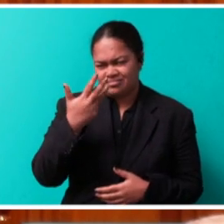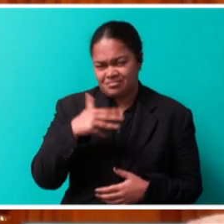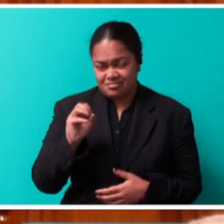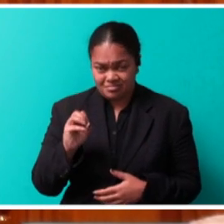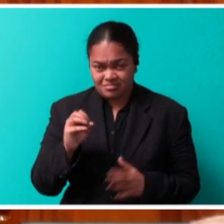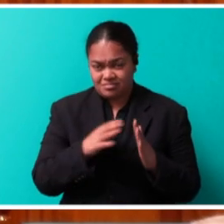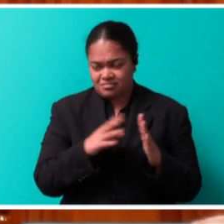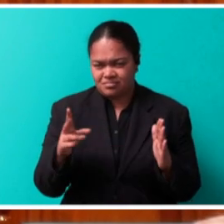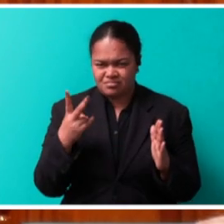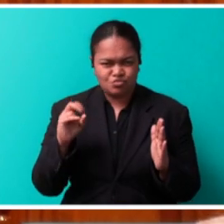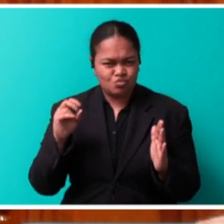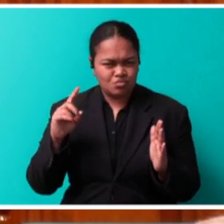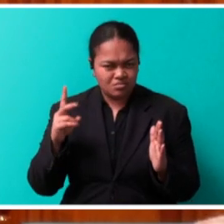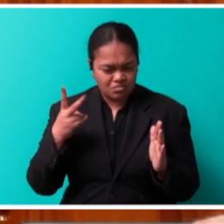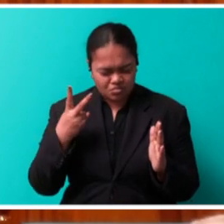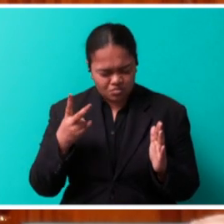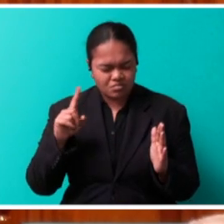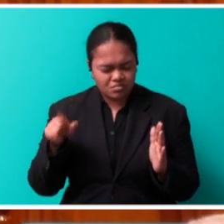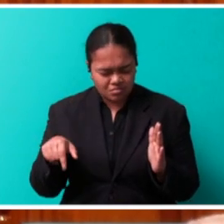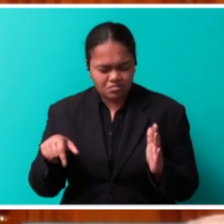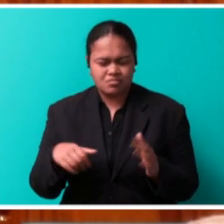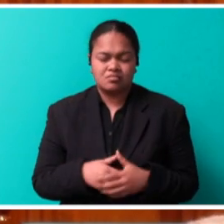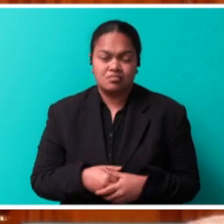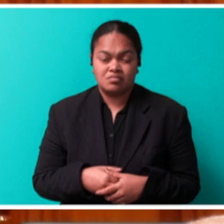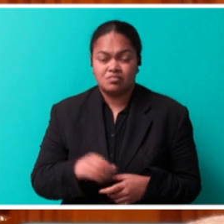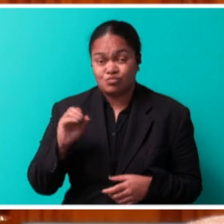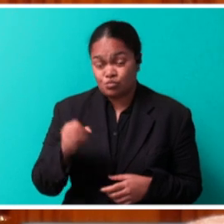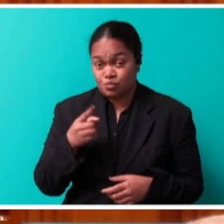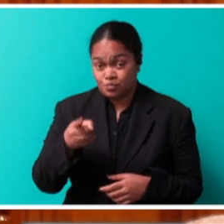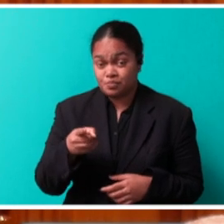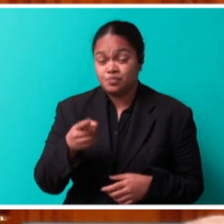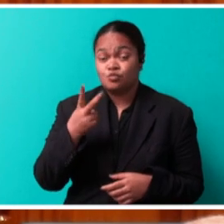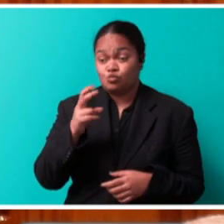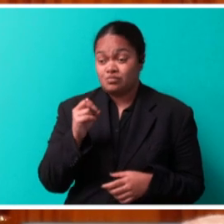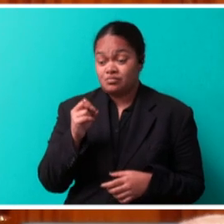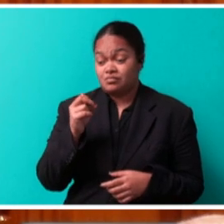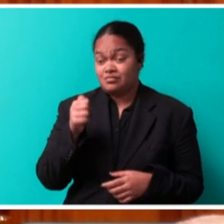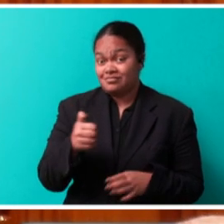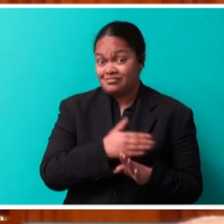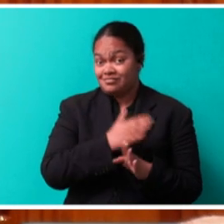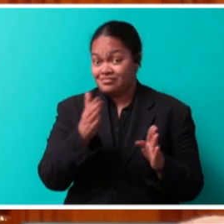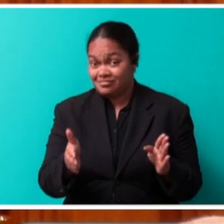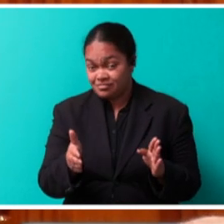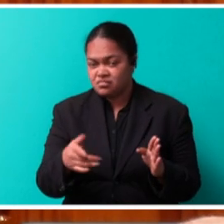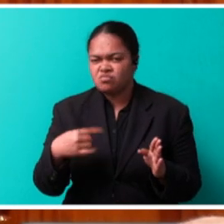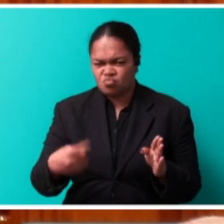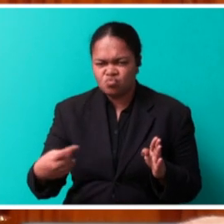2000. However, it faced a downward turn after 2006, and the trend